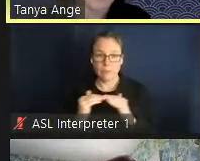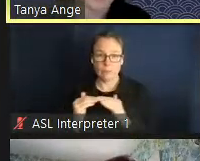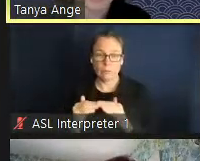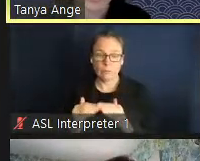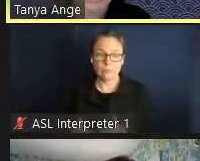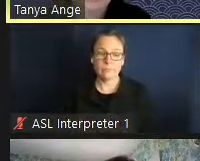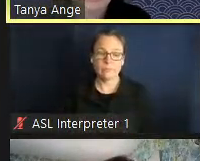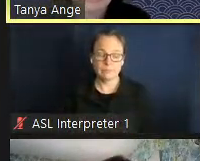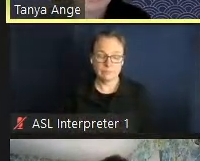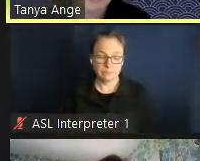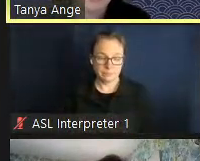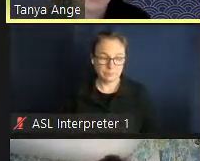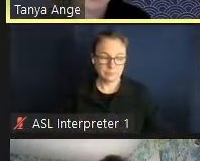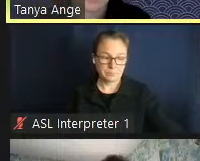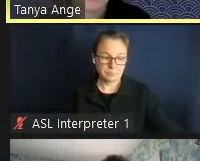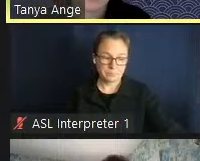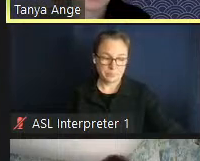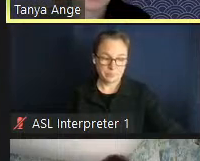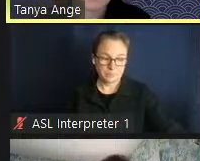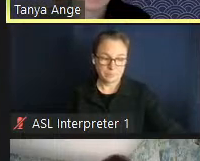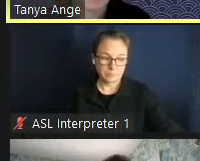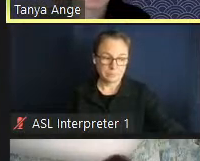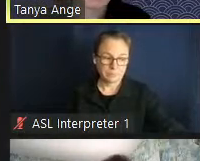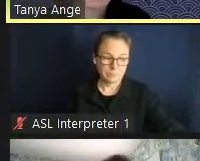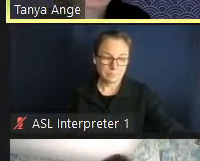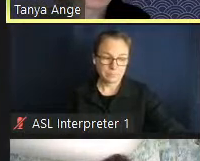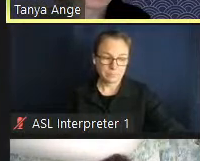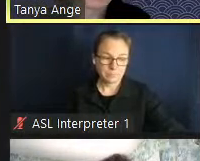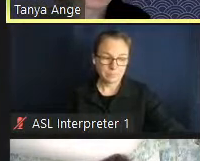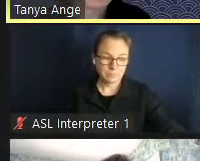our conversation. Next slide, please.